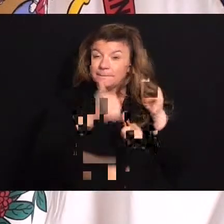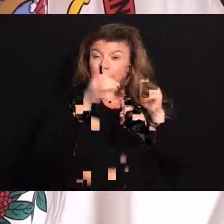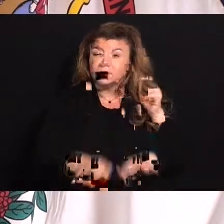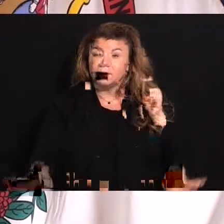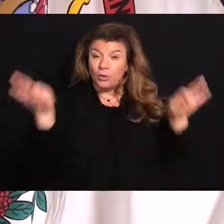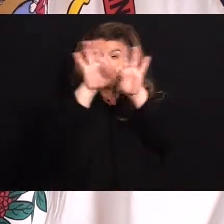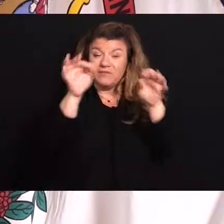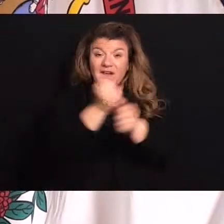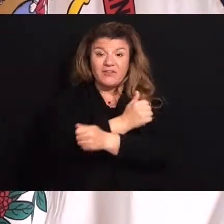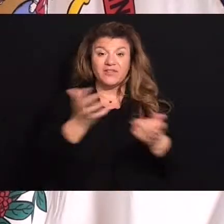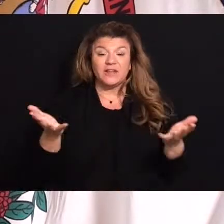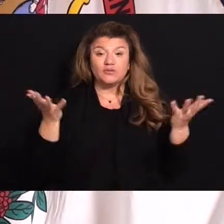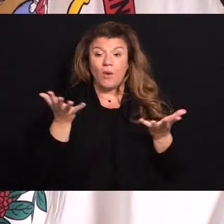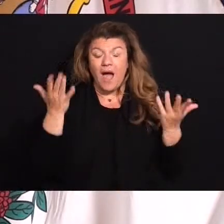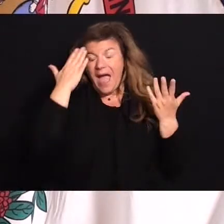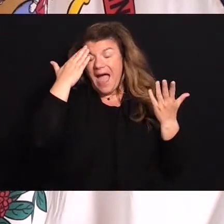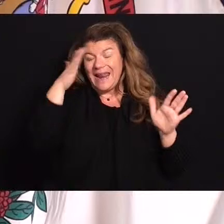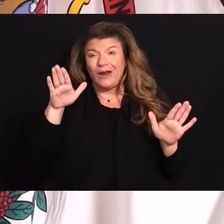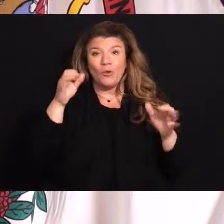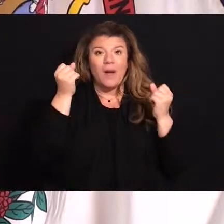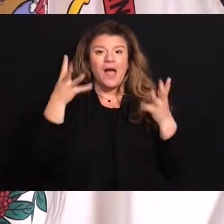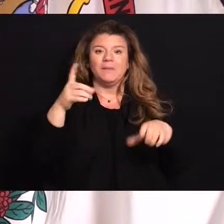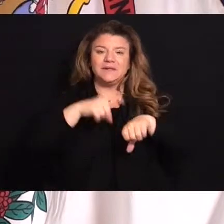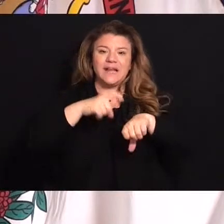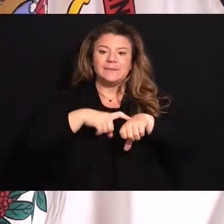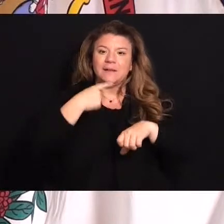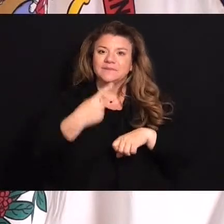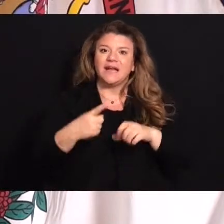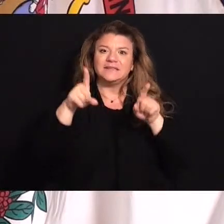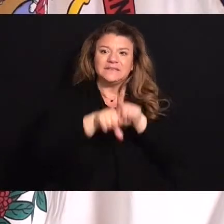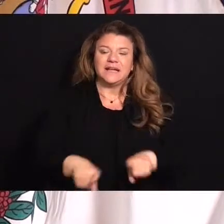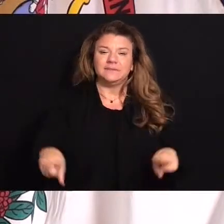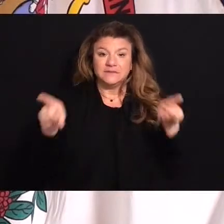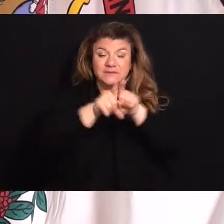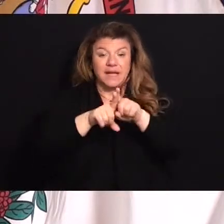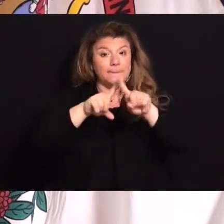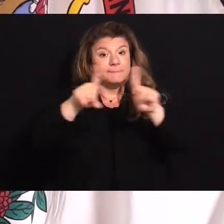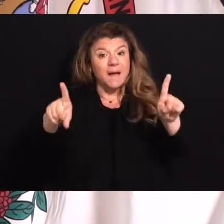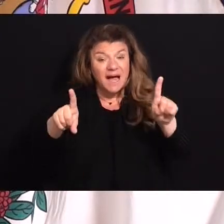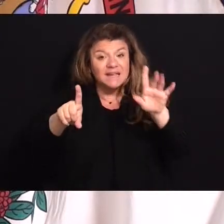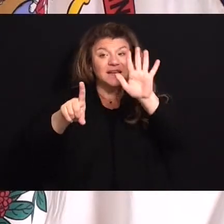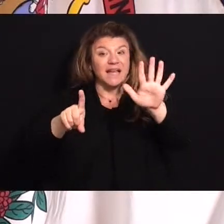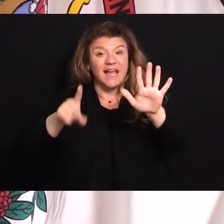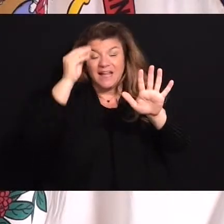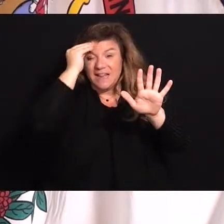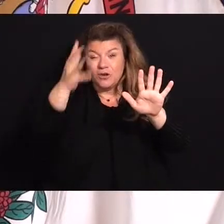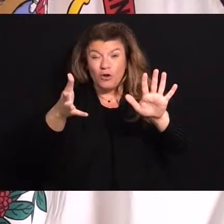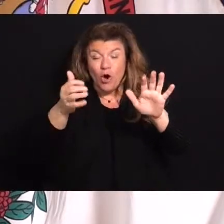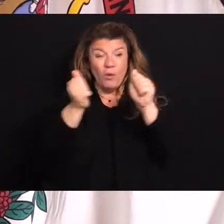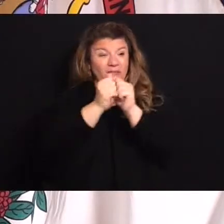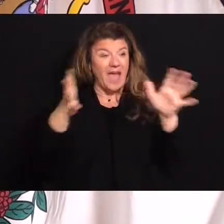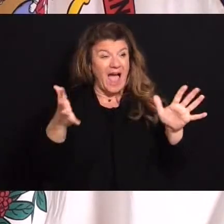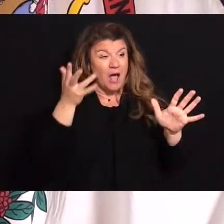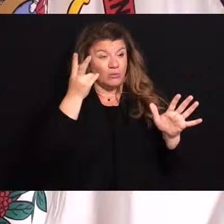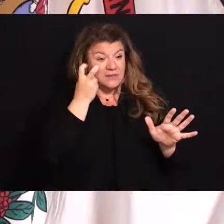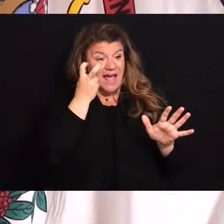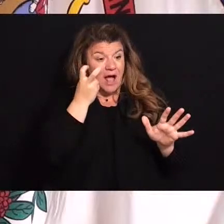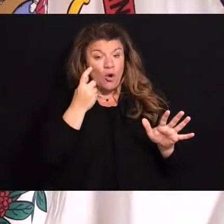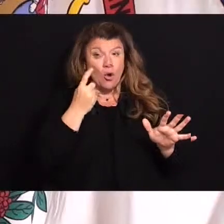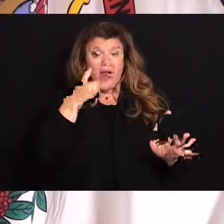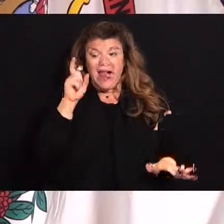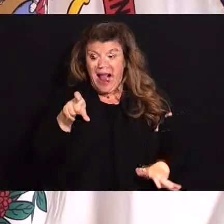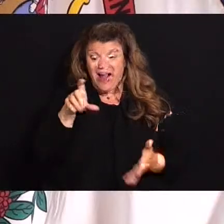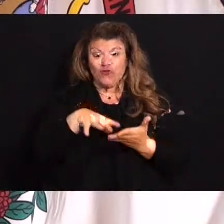thing. And I don't know how many times I got to say the exact same thing. But the bottom line, without any doubt, is we got to live with